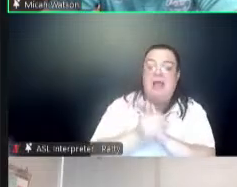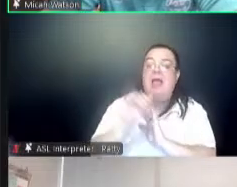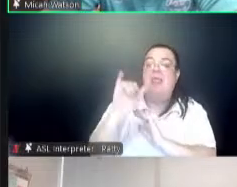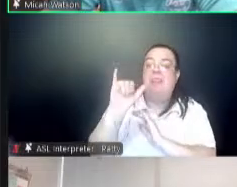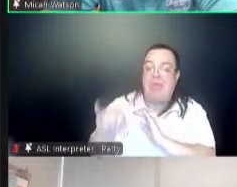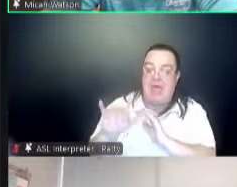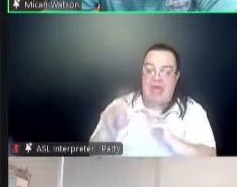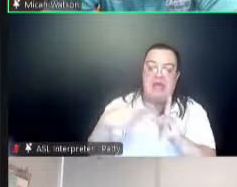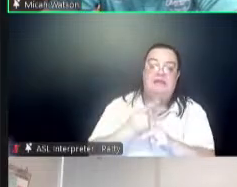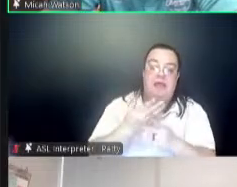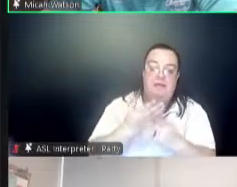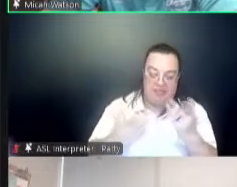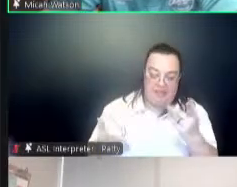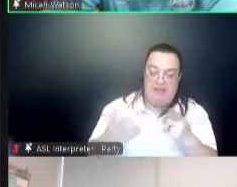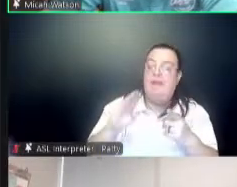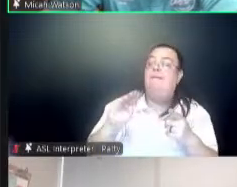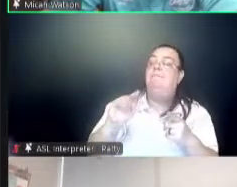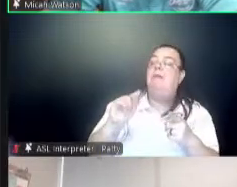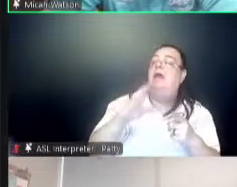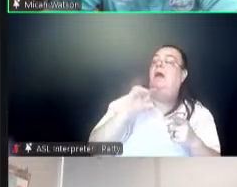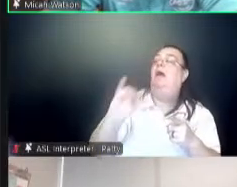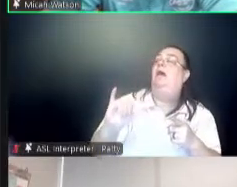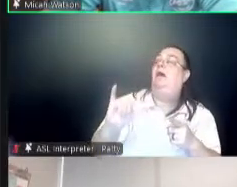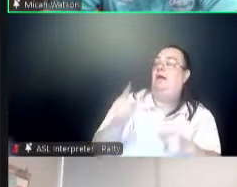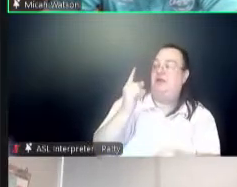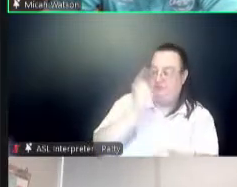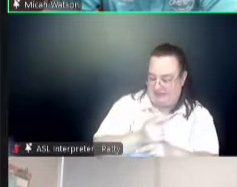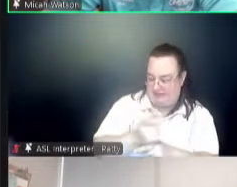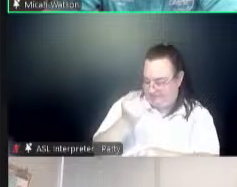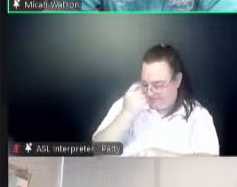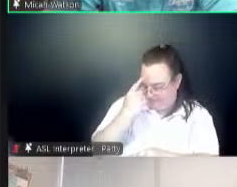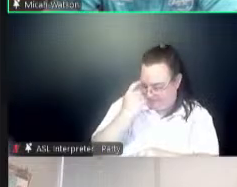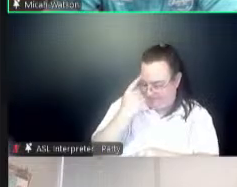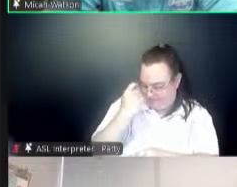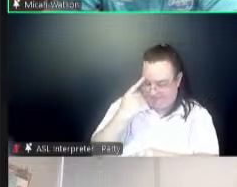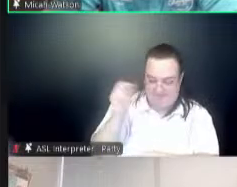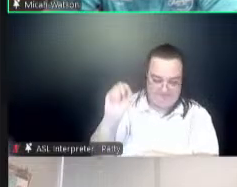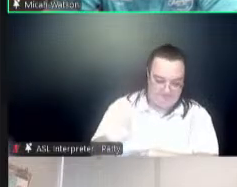Yeah. You're Okay. right. Yeah. Okay. Yeah.